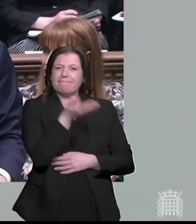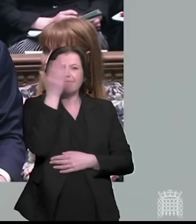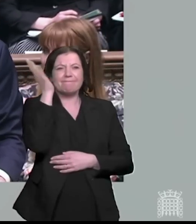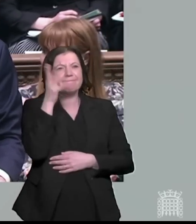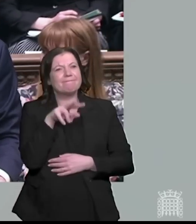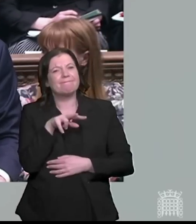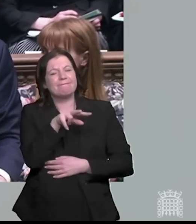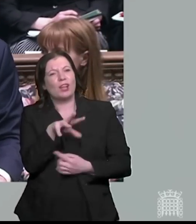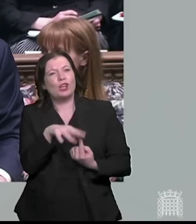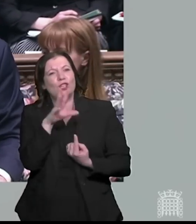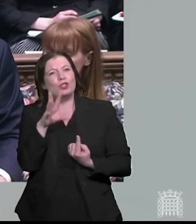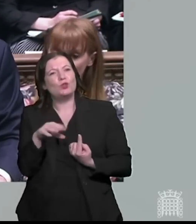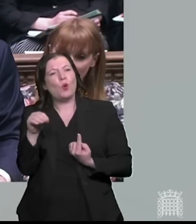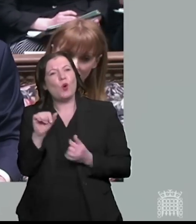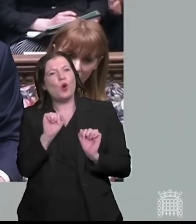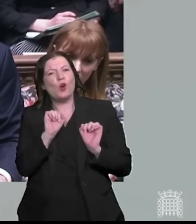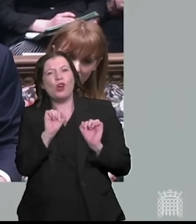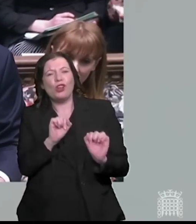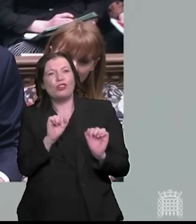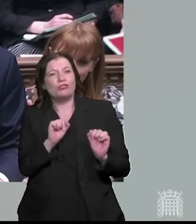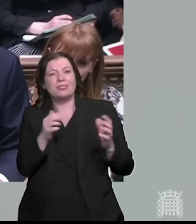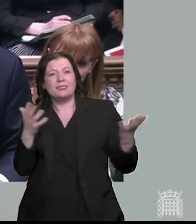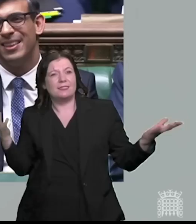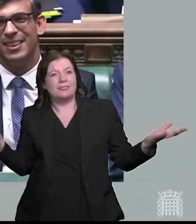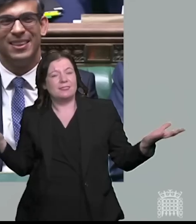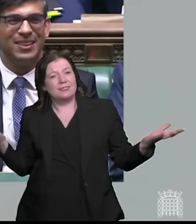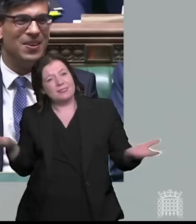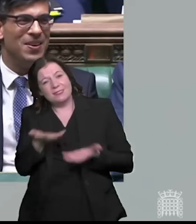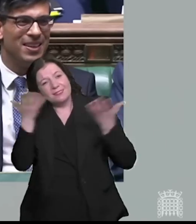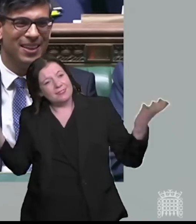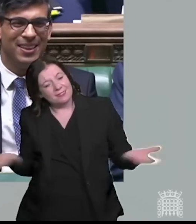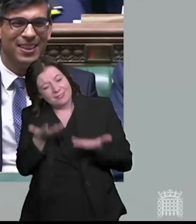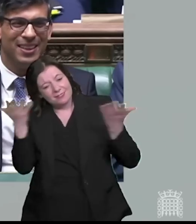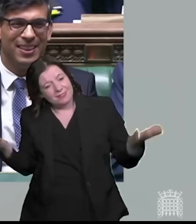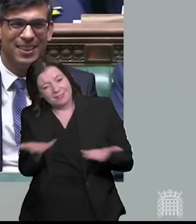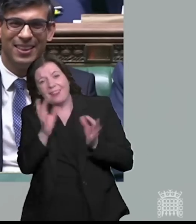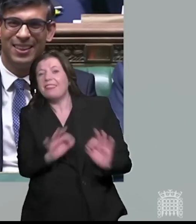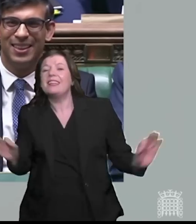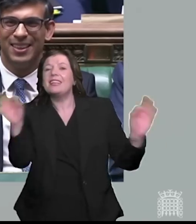we know the Tory cupboard is as bare as the salad aisle in our supermarket.